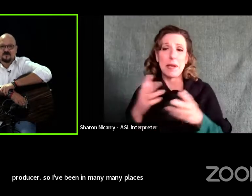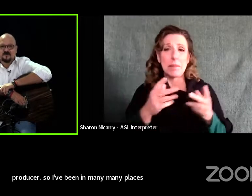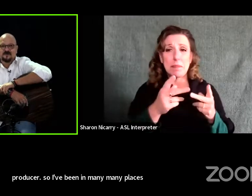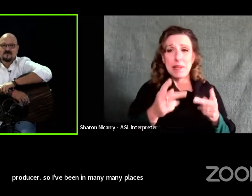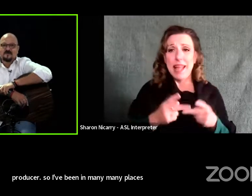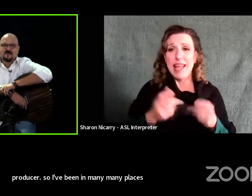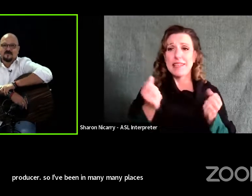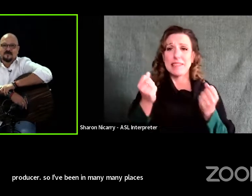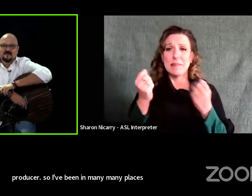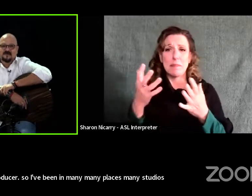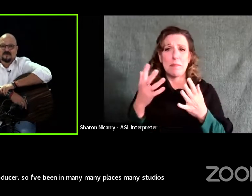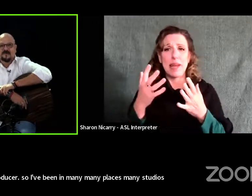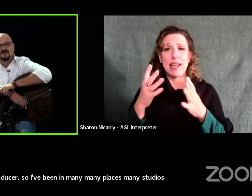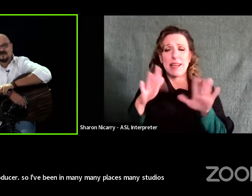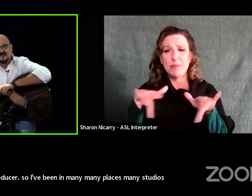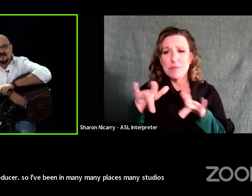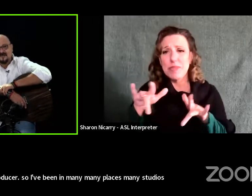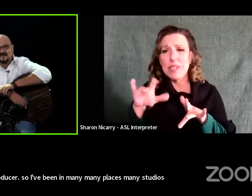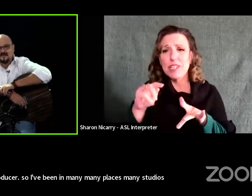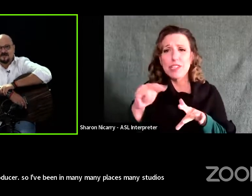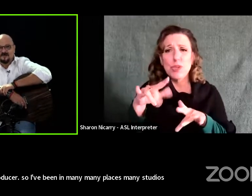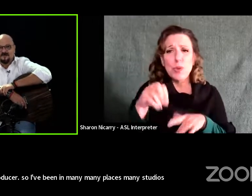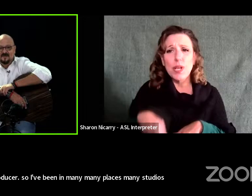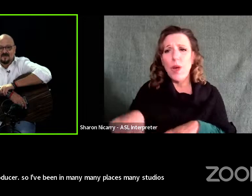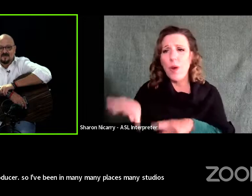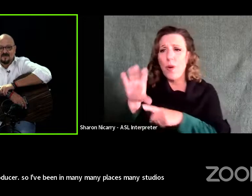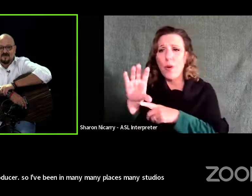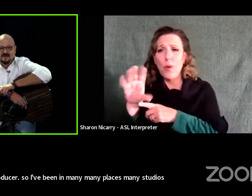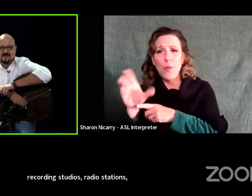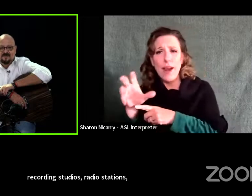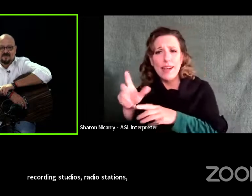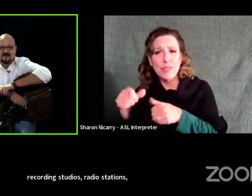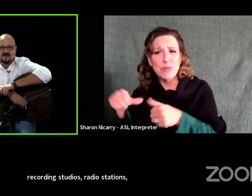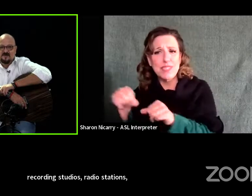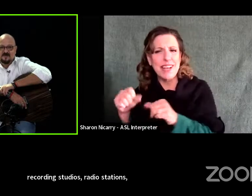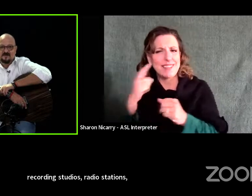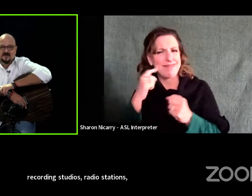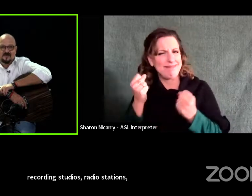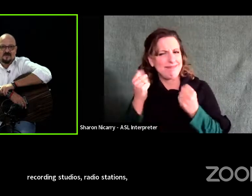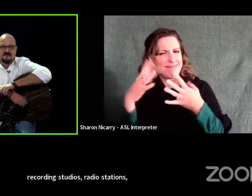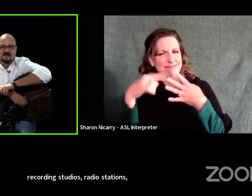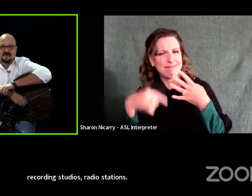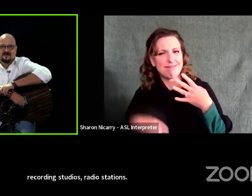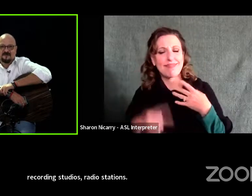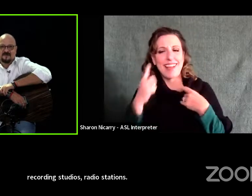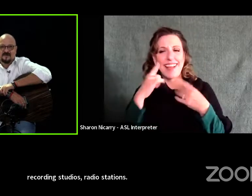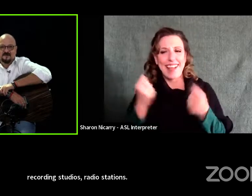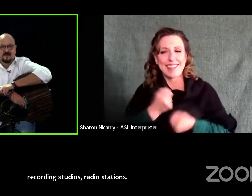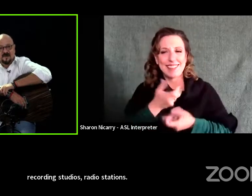recording studios, radio stations. So there's a lot of things to share with you,